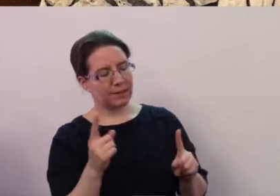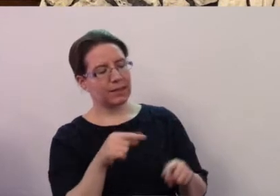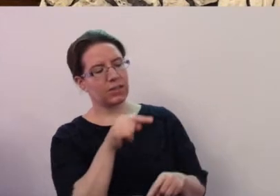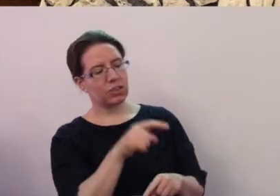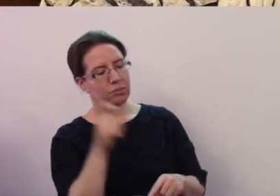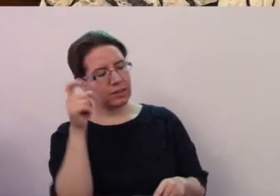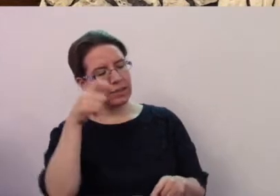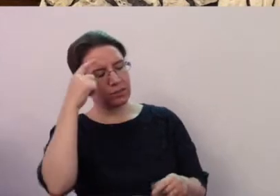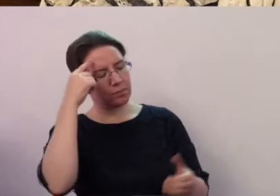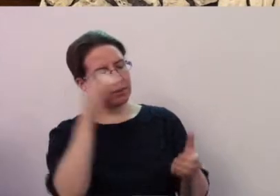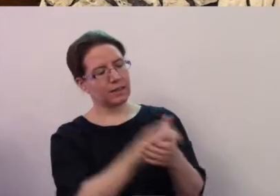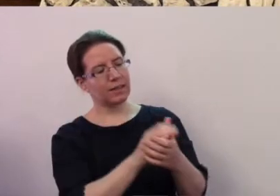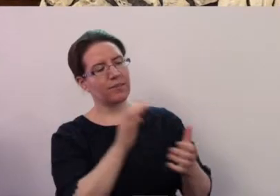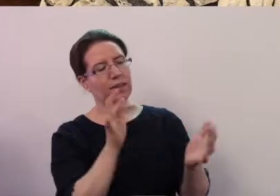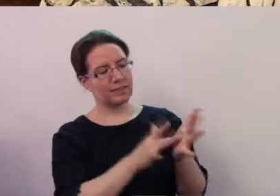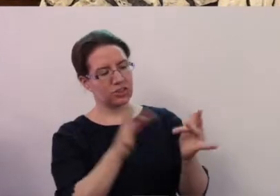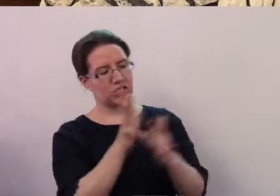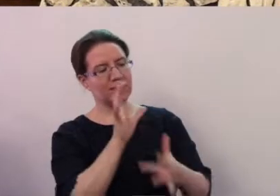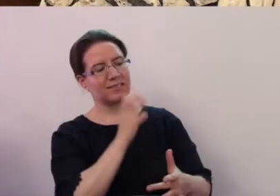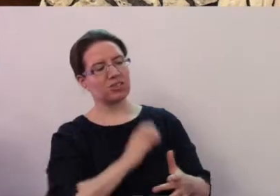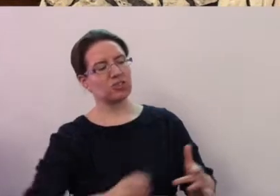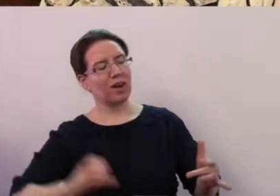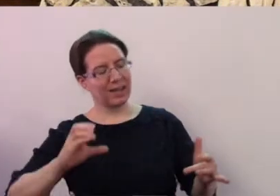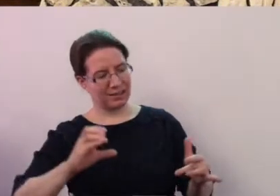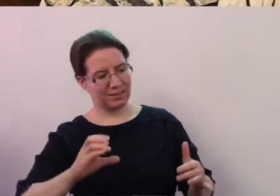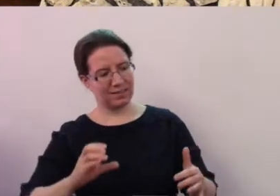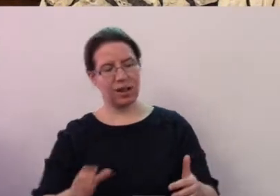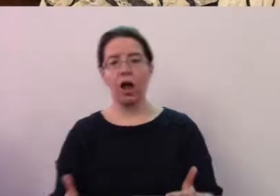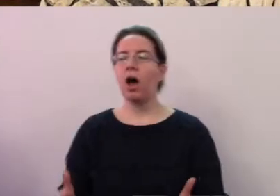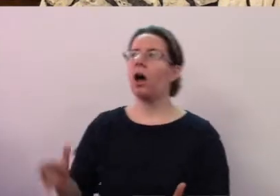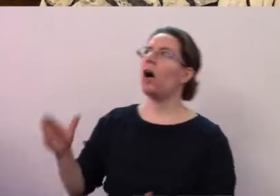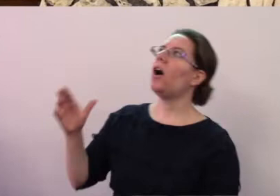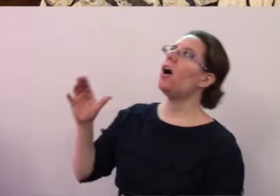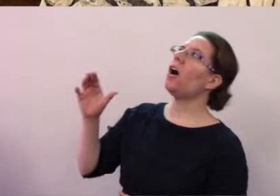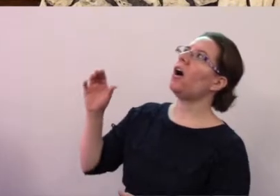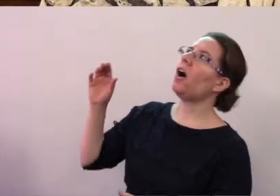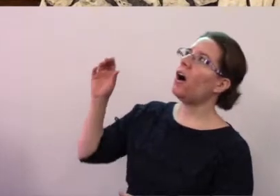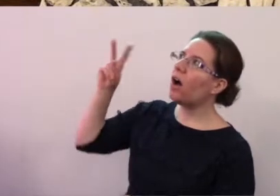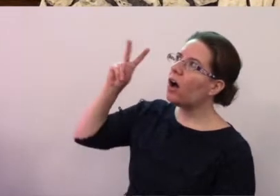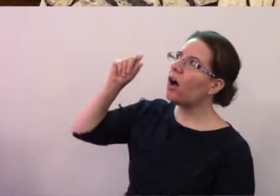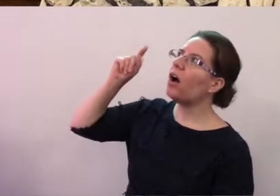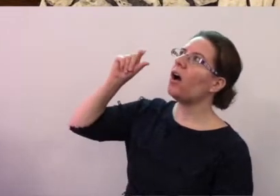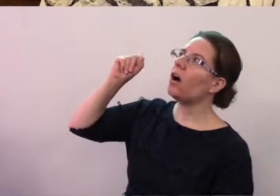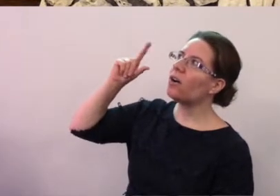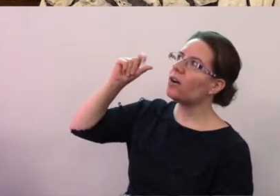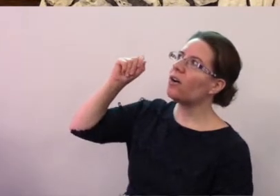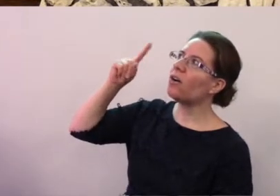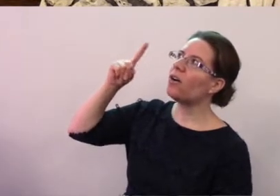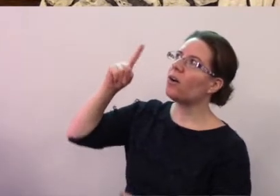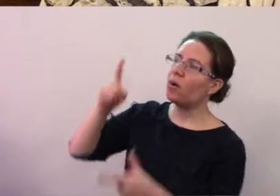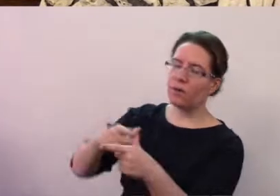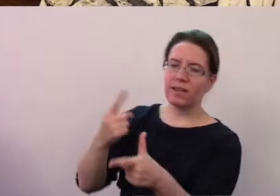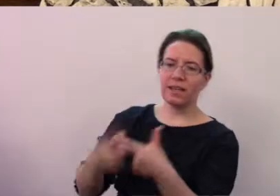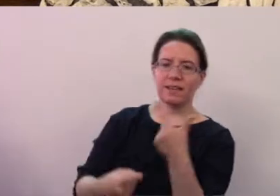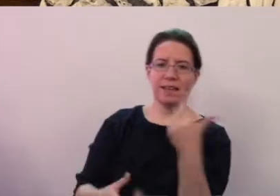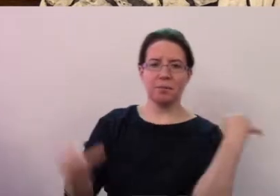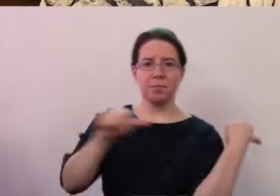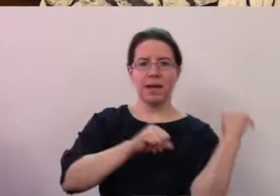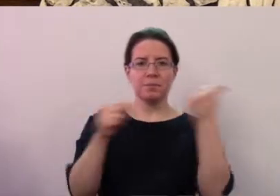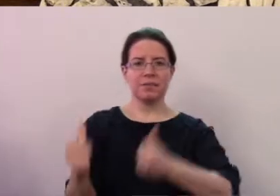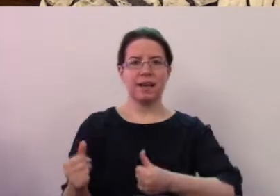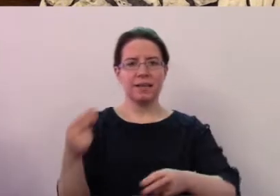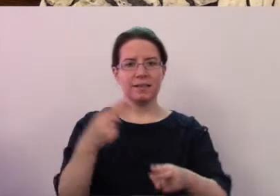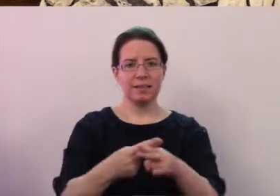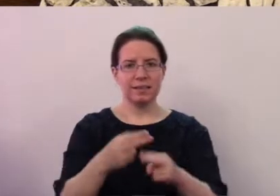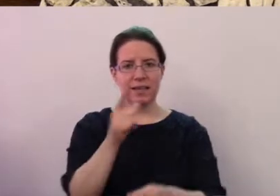should come after him. That is, on Christ Jesus. When they heard this, they were baptized in the